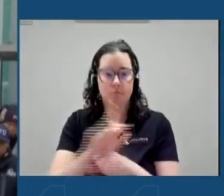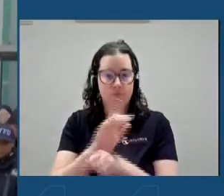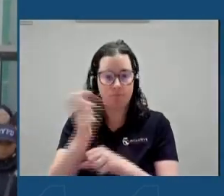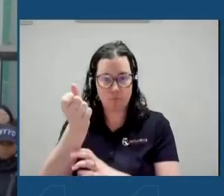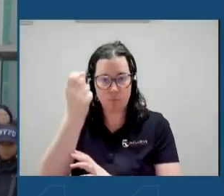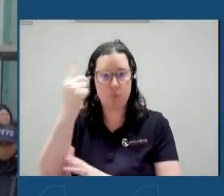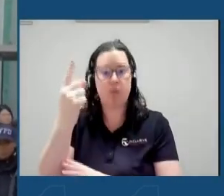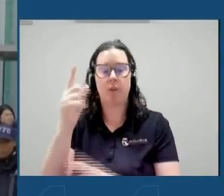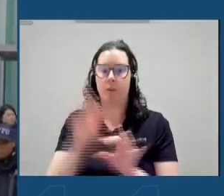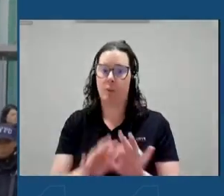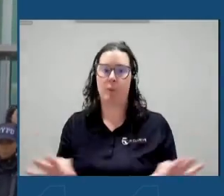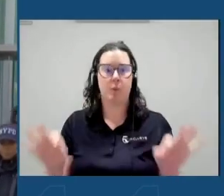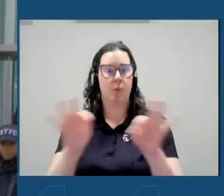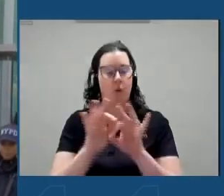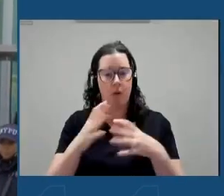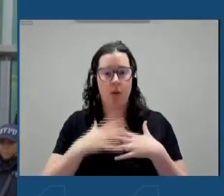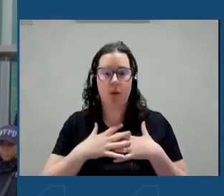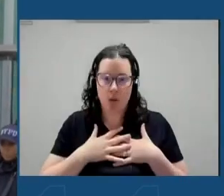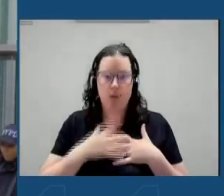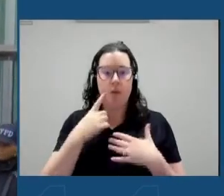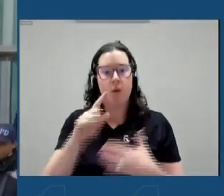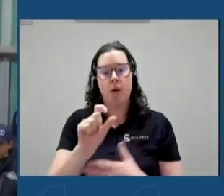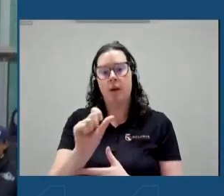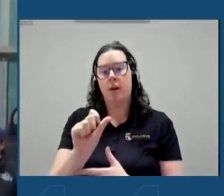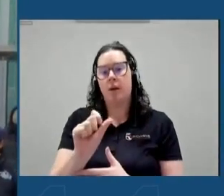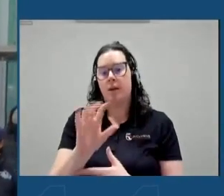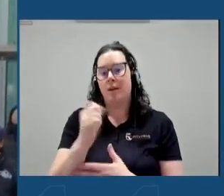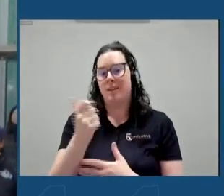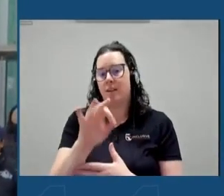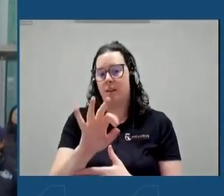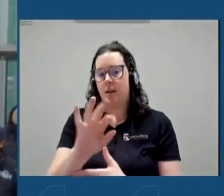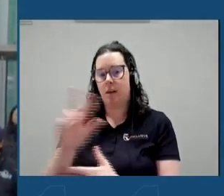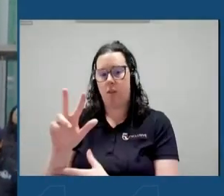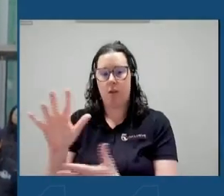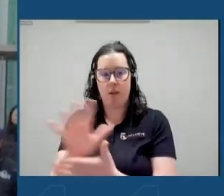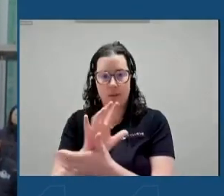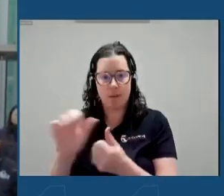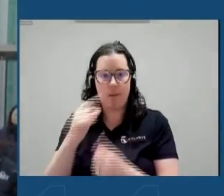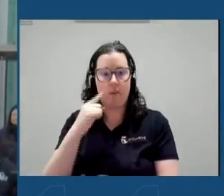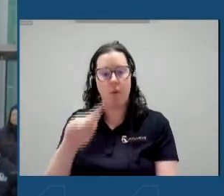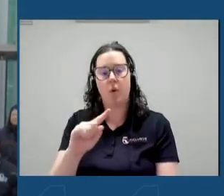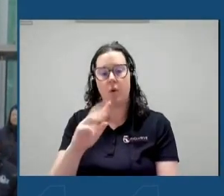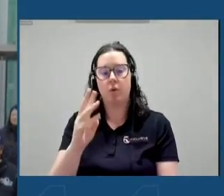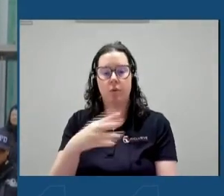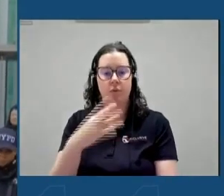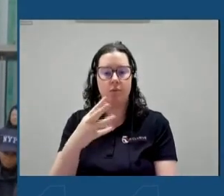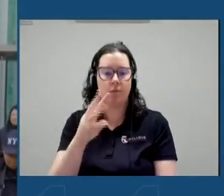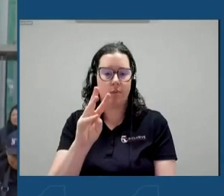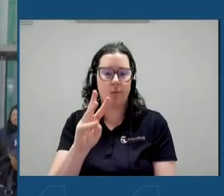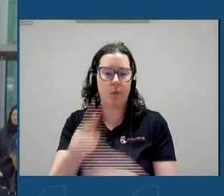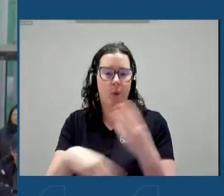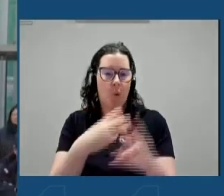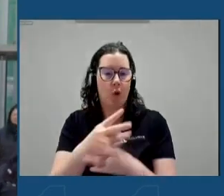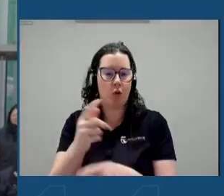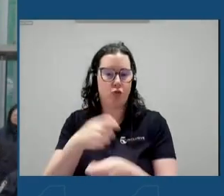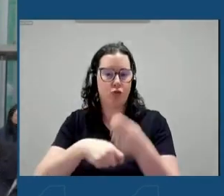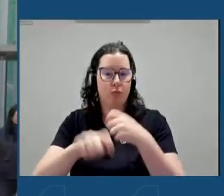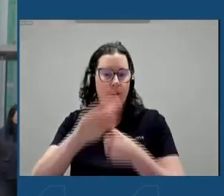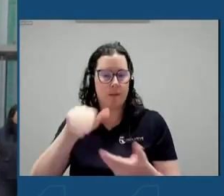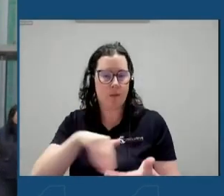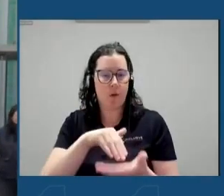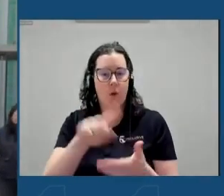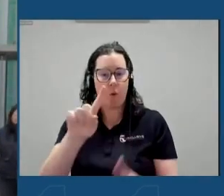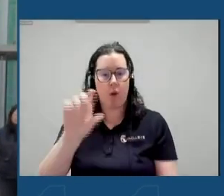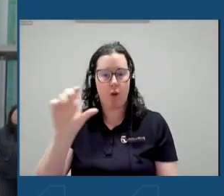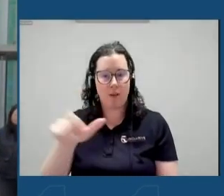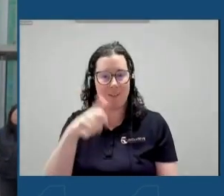of the 1993 attack on the World Trade Center, and we're so glad he could join us today. The 110th Mayor of New York